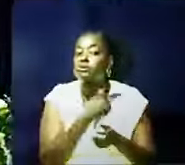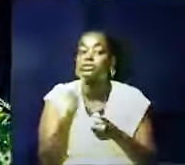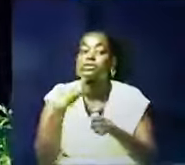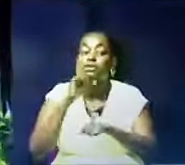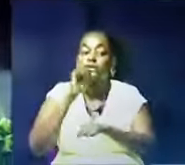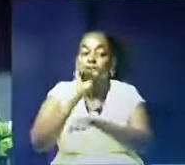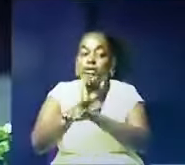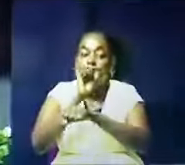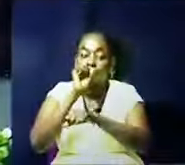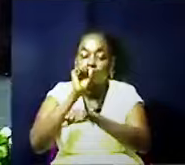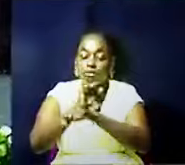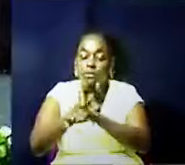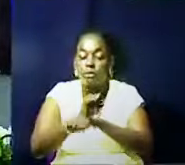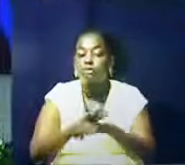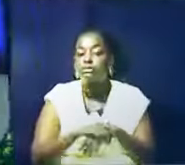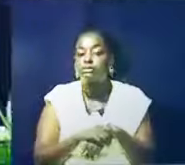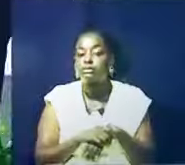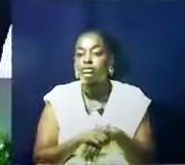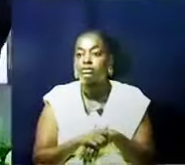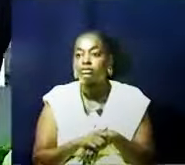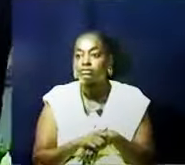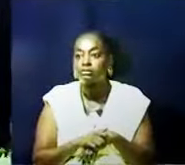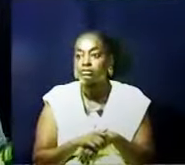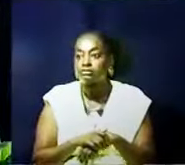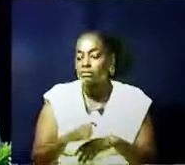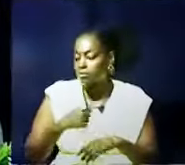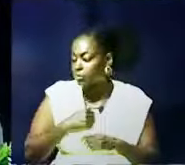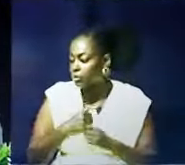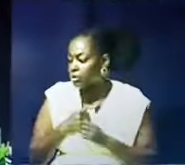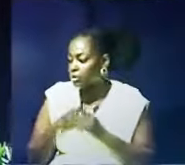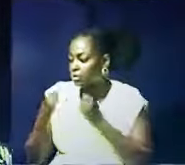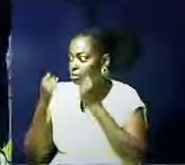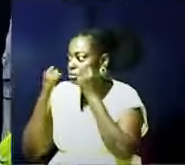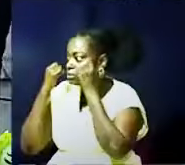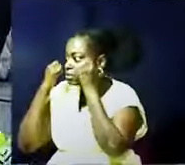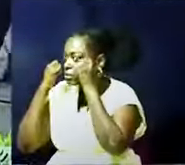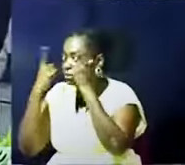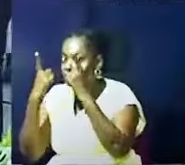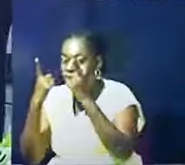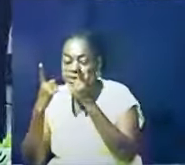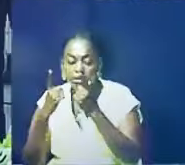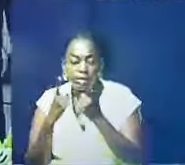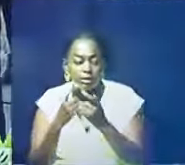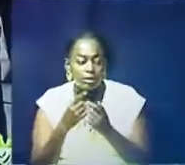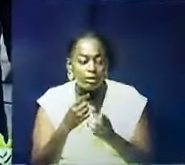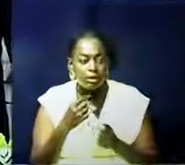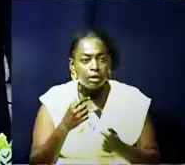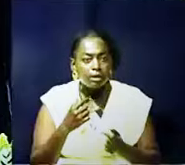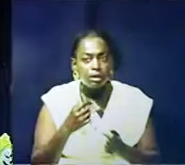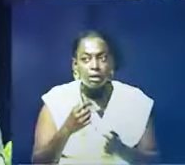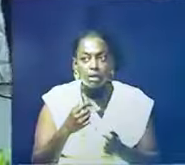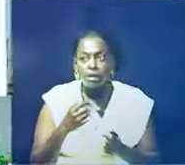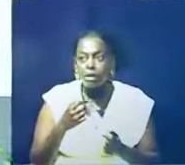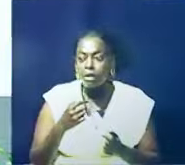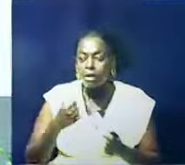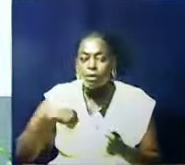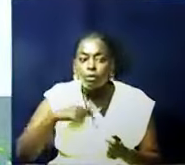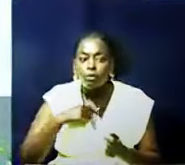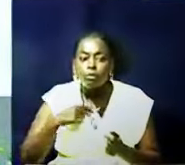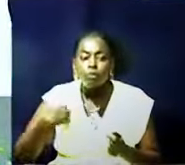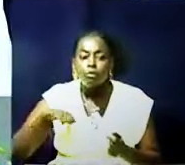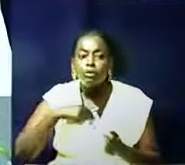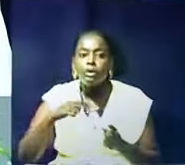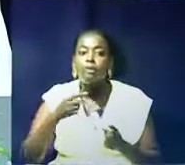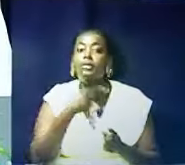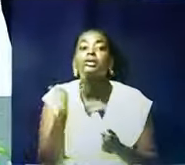the shock of my life one of the days. We were having pastors' retreat.